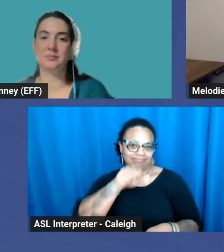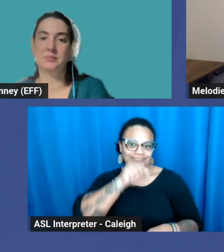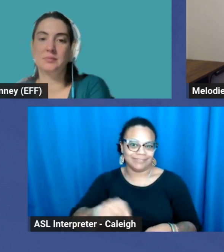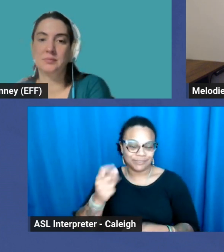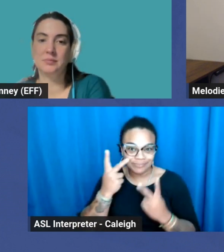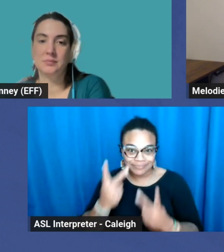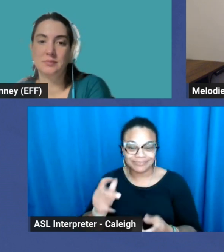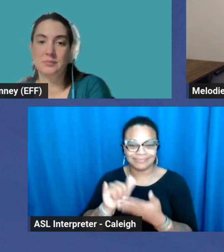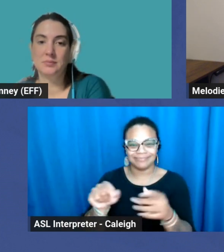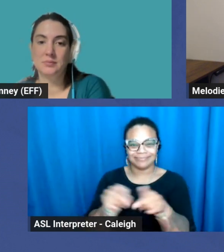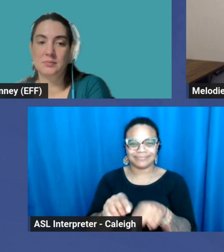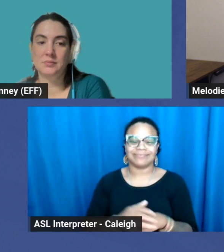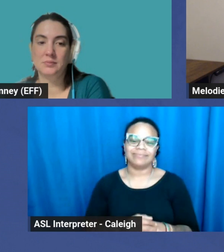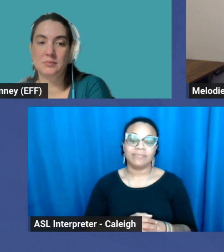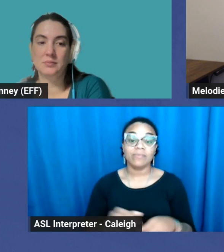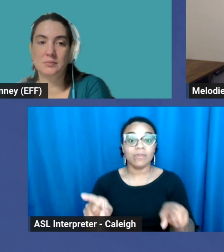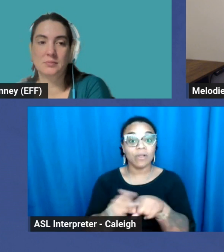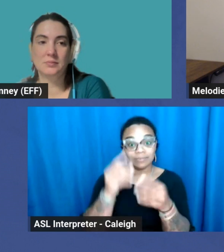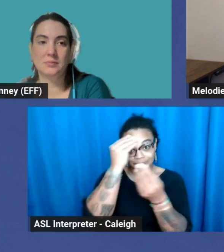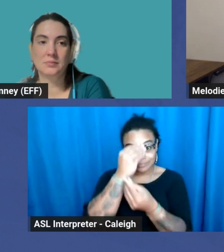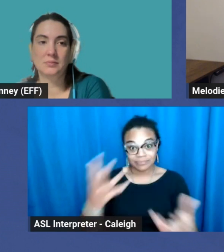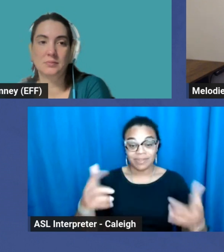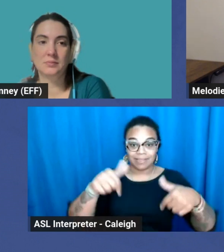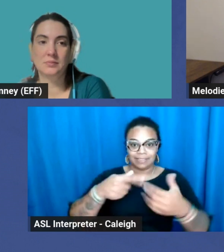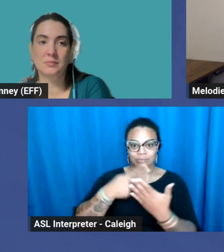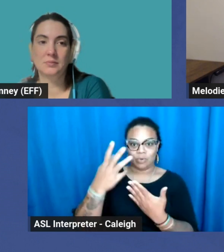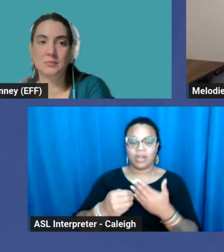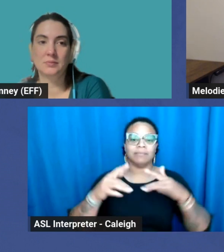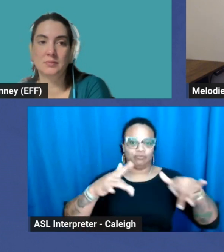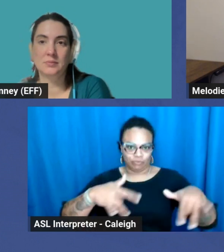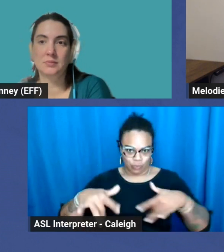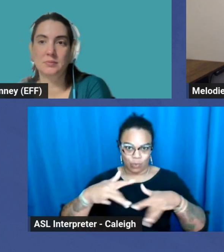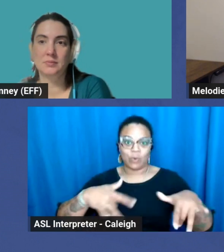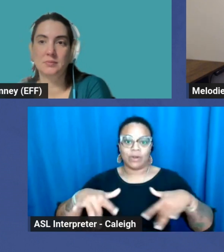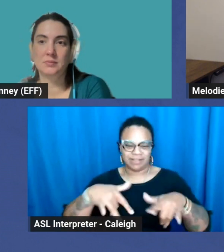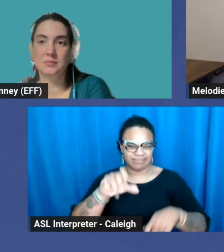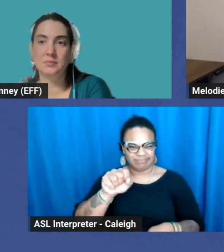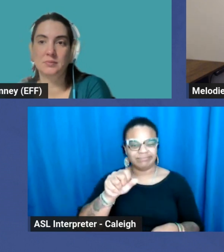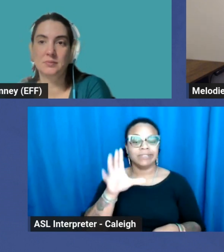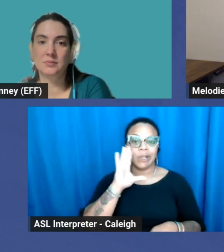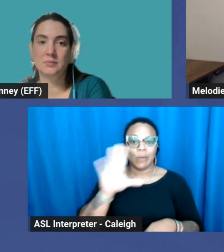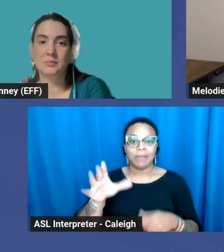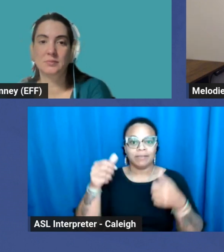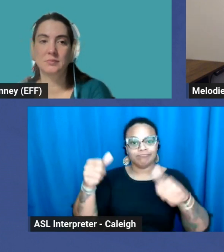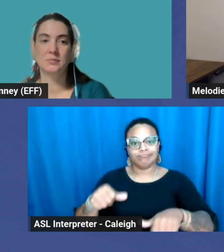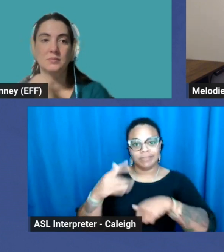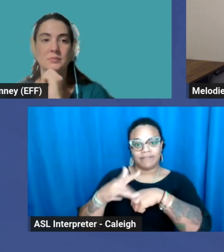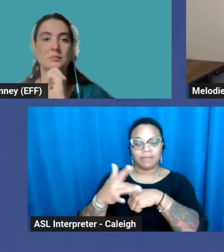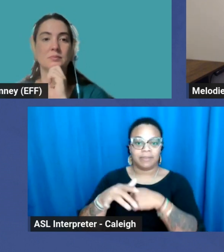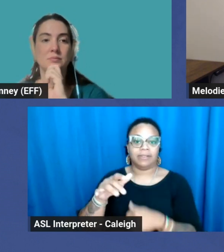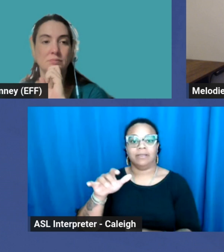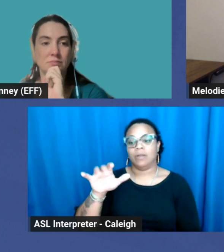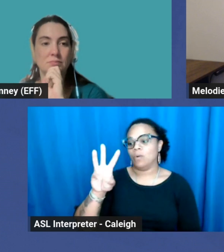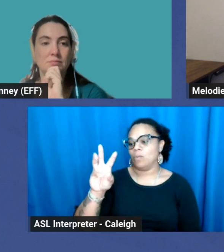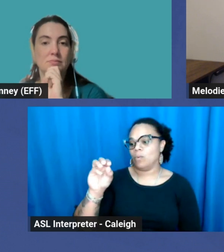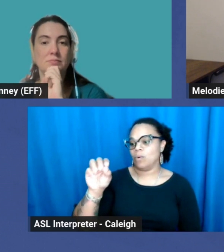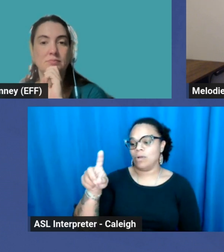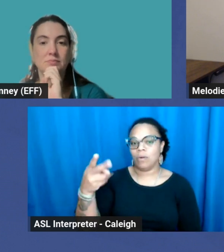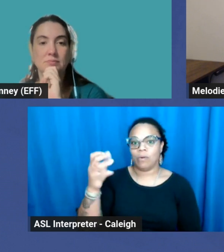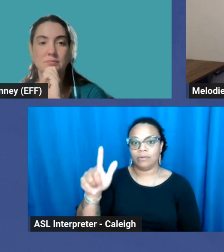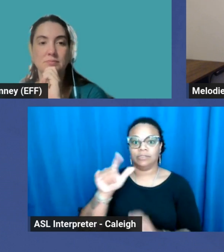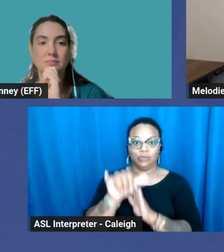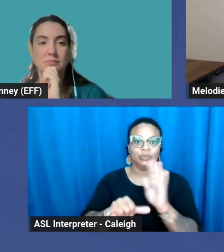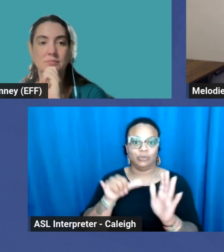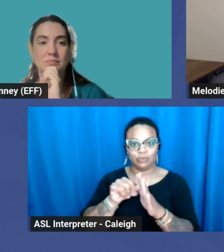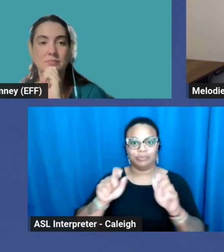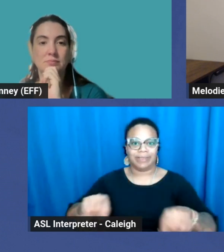well. Also, want to let you know that this program is recorded. It will be available on Woodhull's YouTube page, and I will be sending an